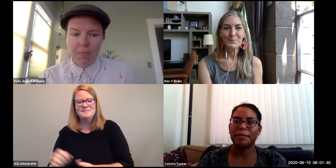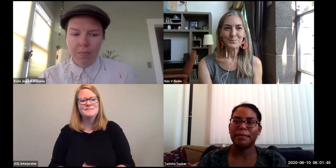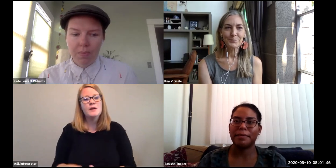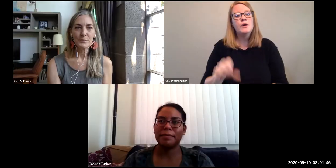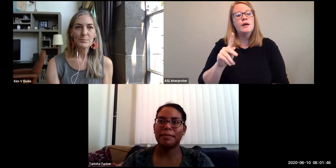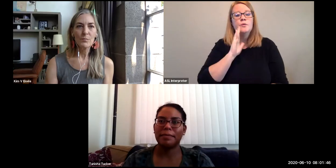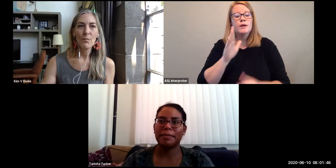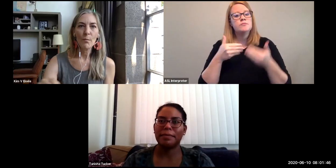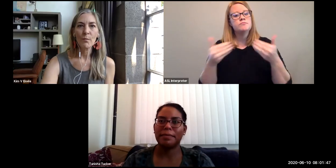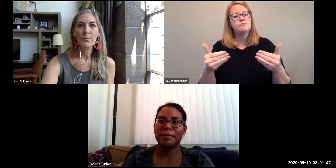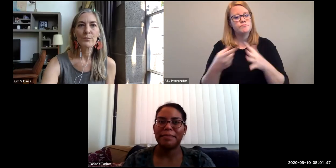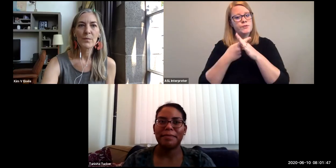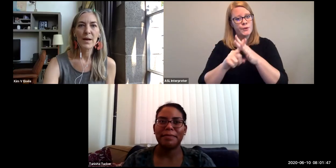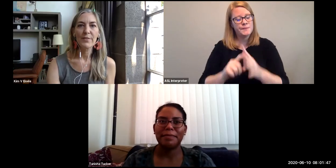started.